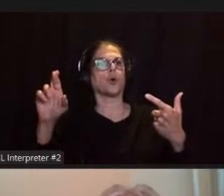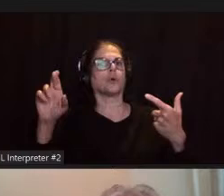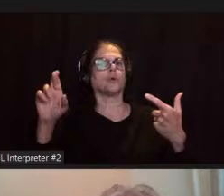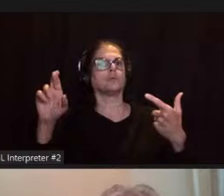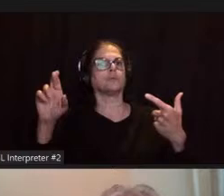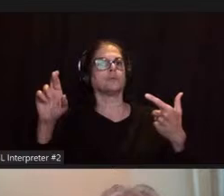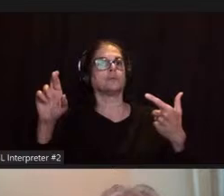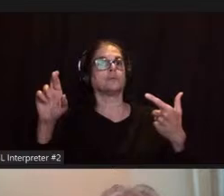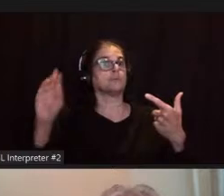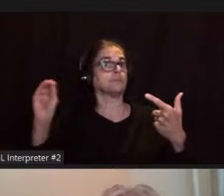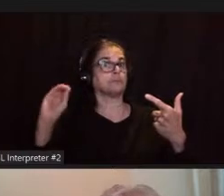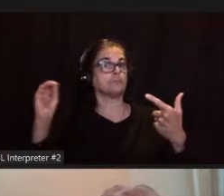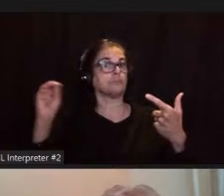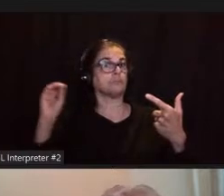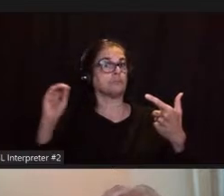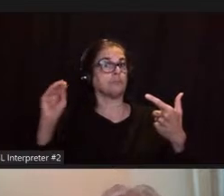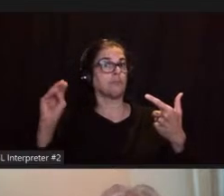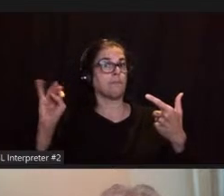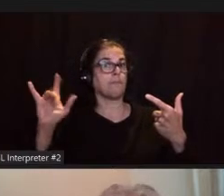Reverend Miller,